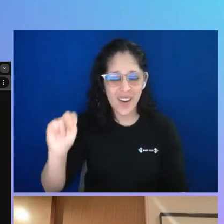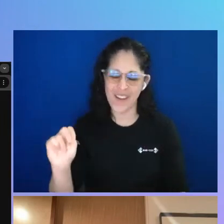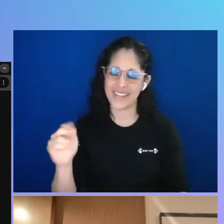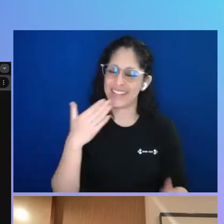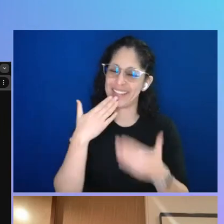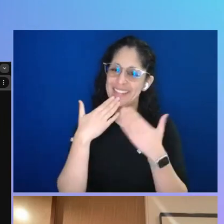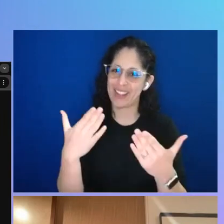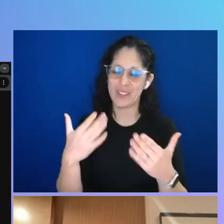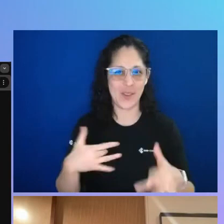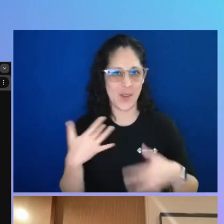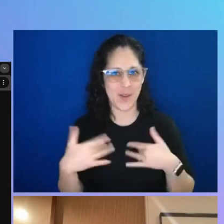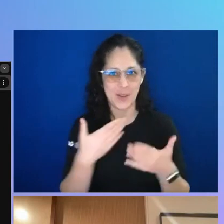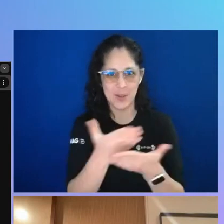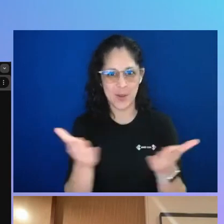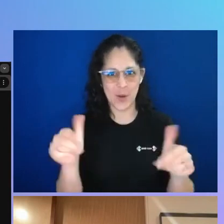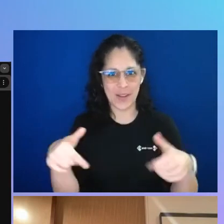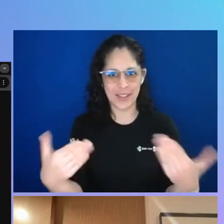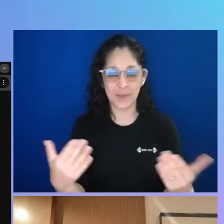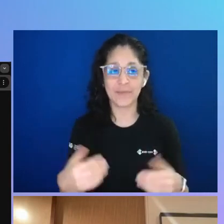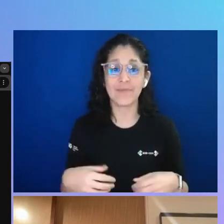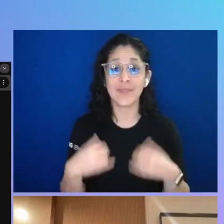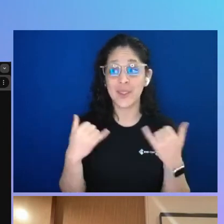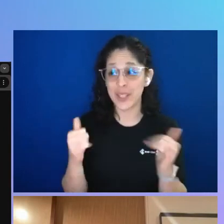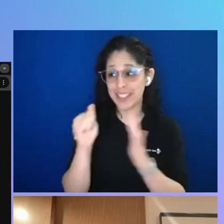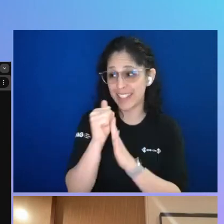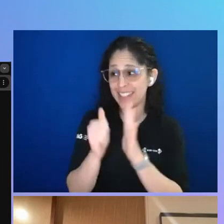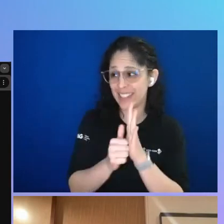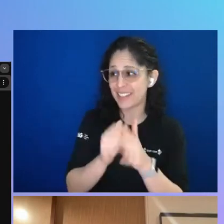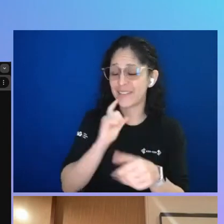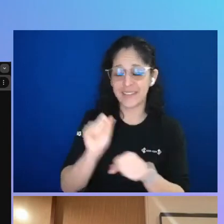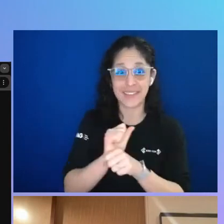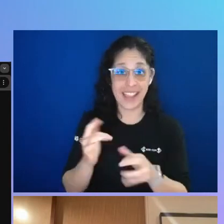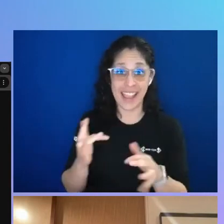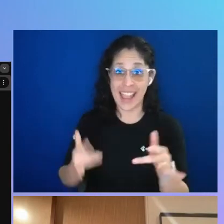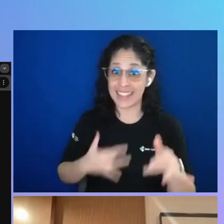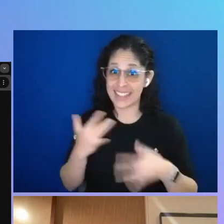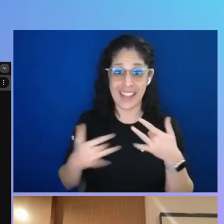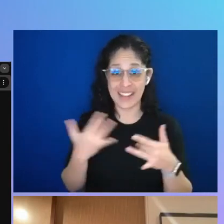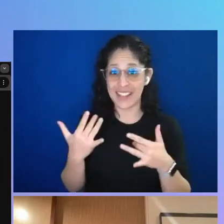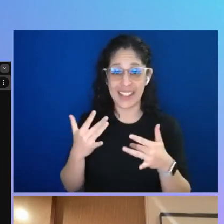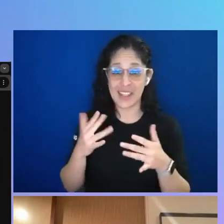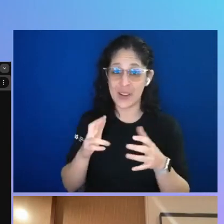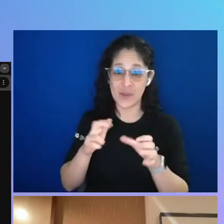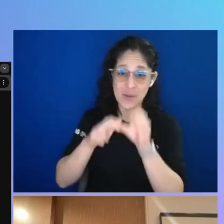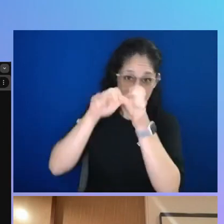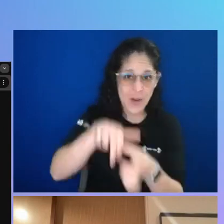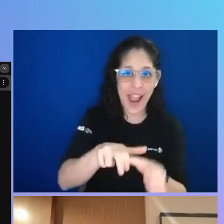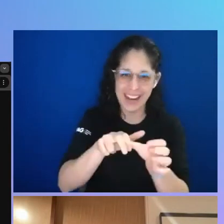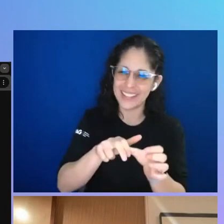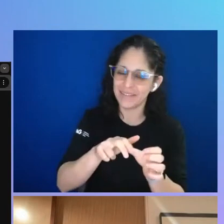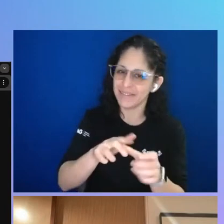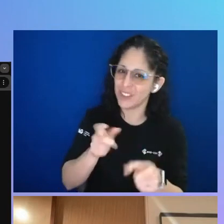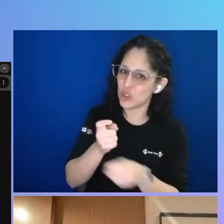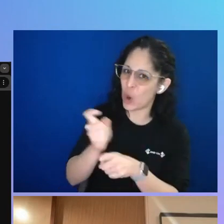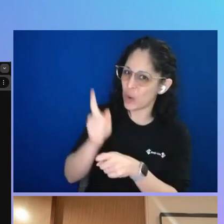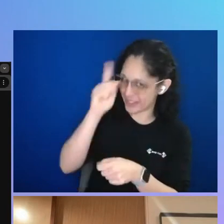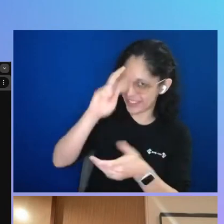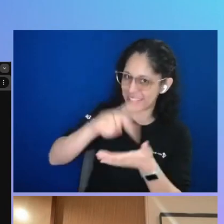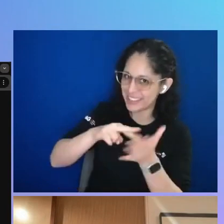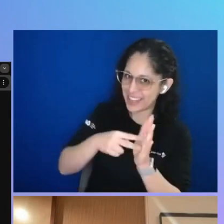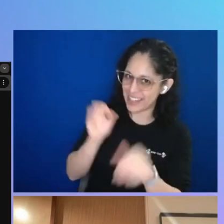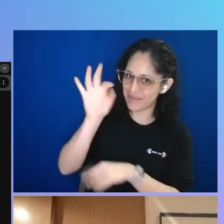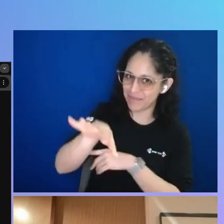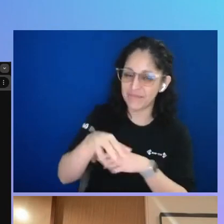agenda today promises to be an exhilarating ride, pun intended, as we delve into the world